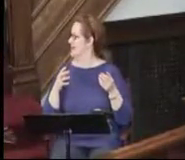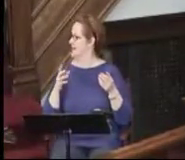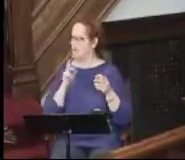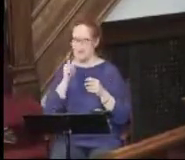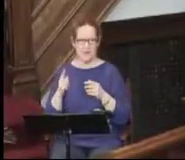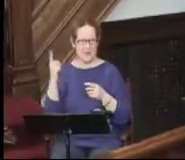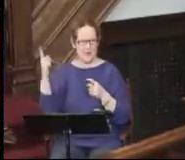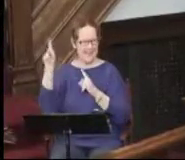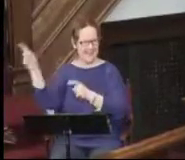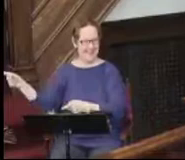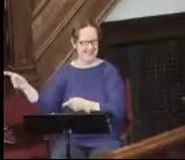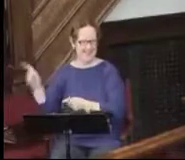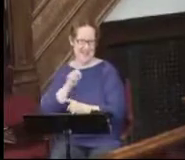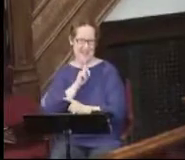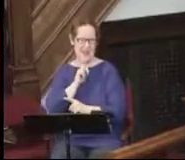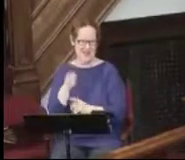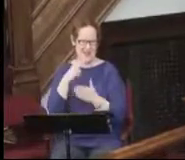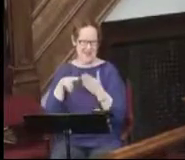Thank you. Thank you.